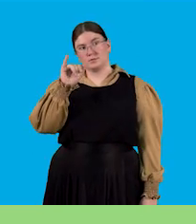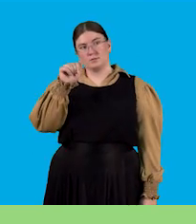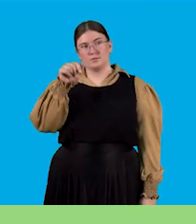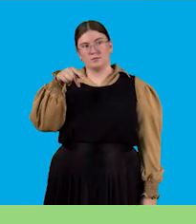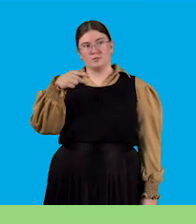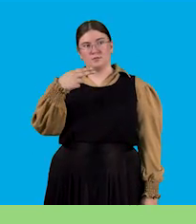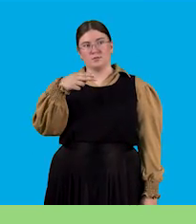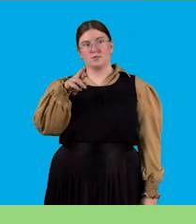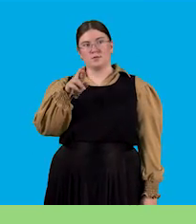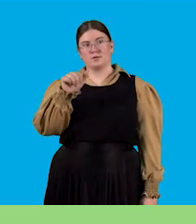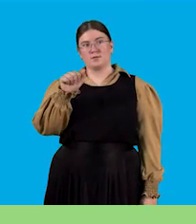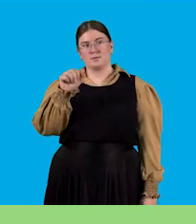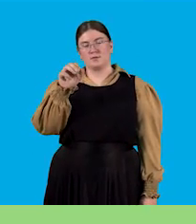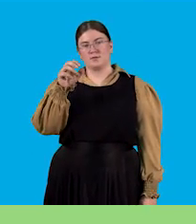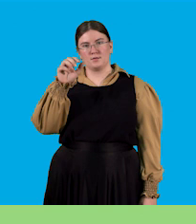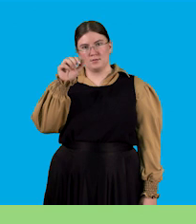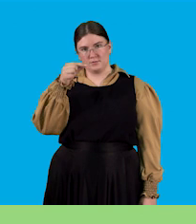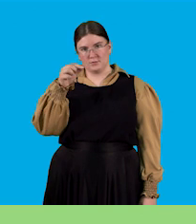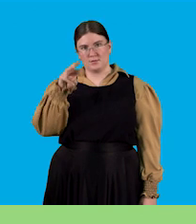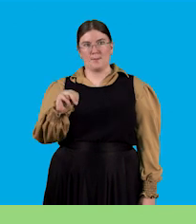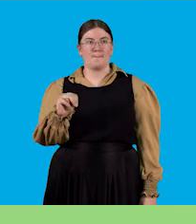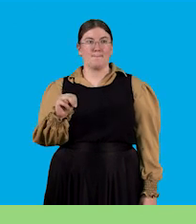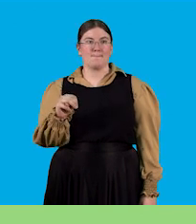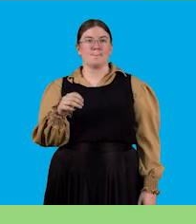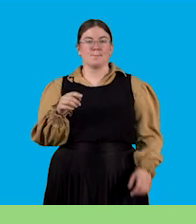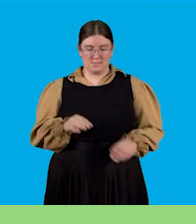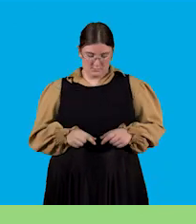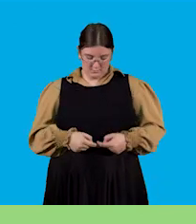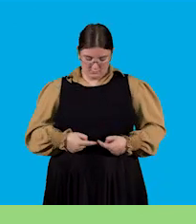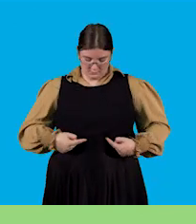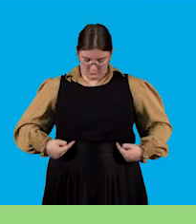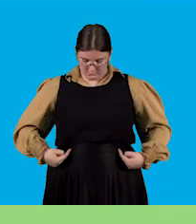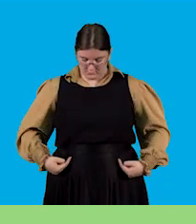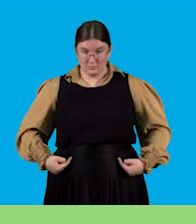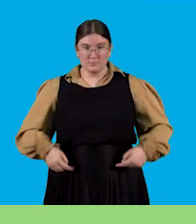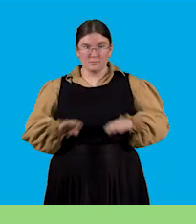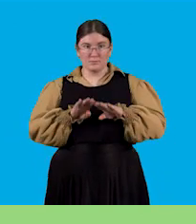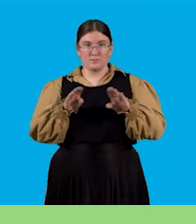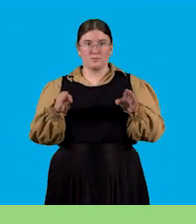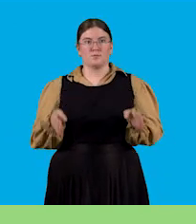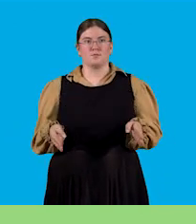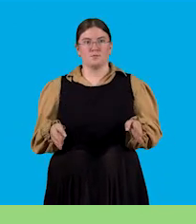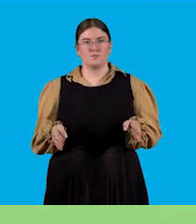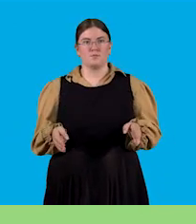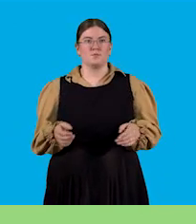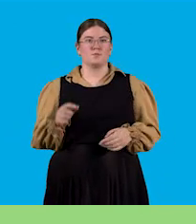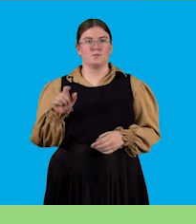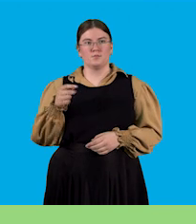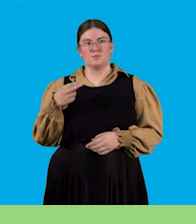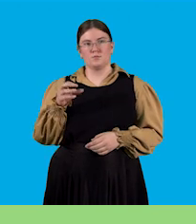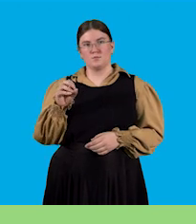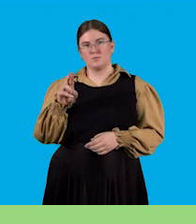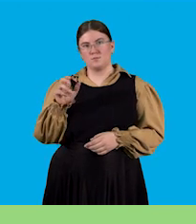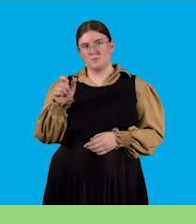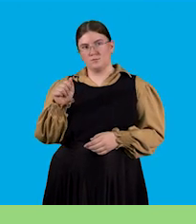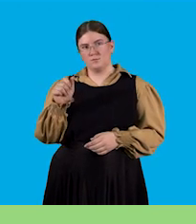diaphragm, which is a dome-shaped muscle that separates the thorax from the abdomen. Now, a thorax is the